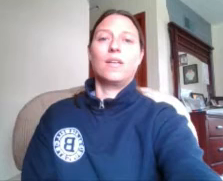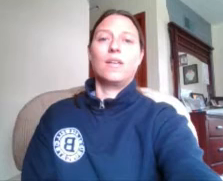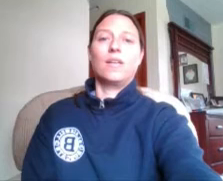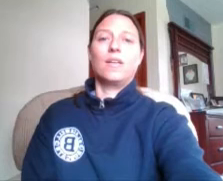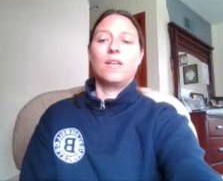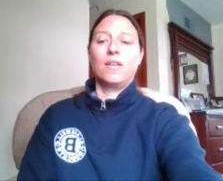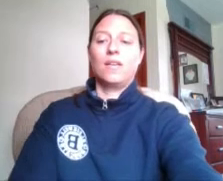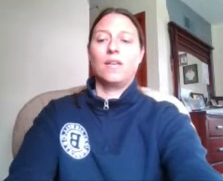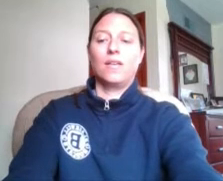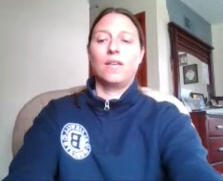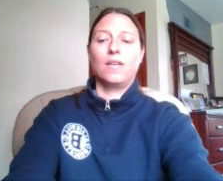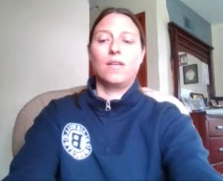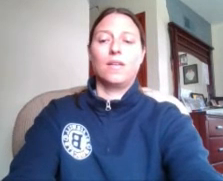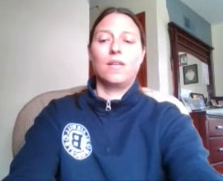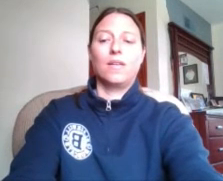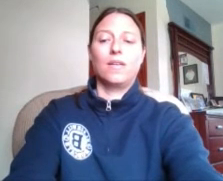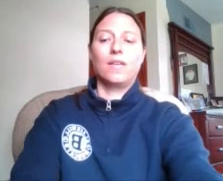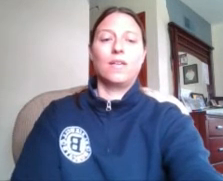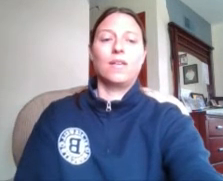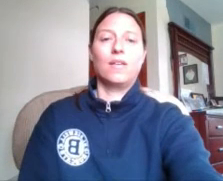plot.